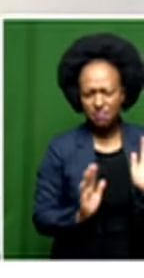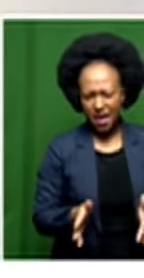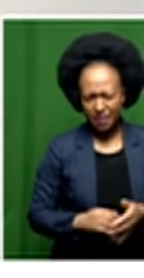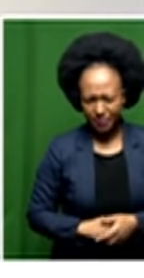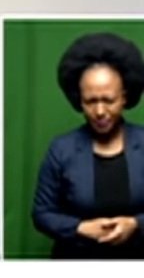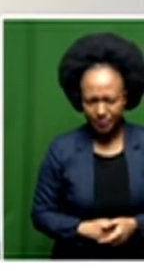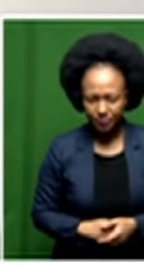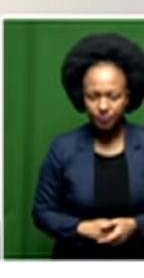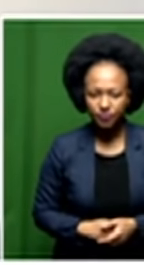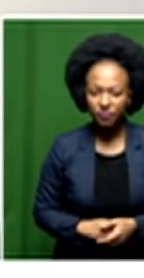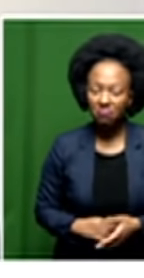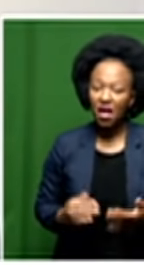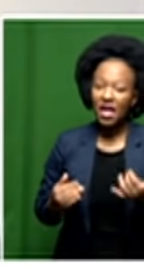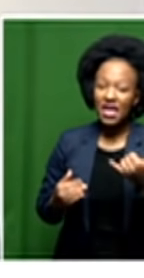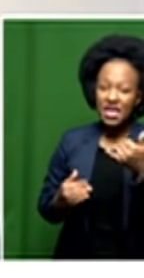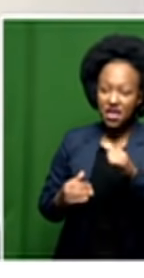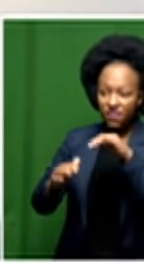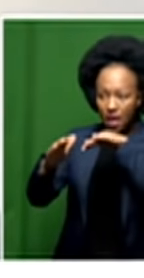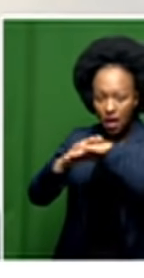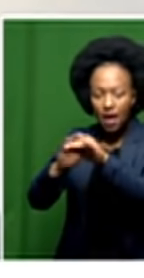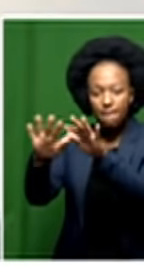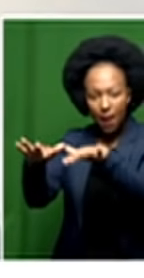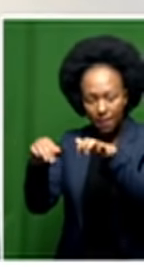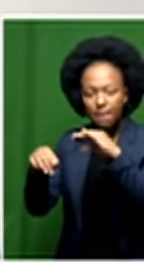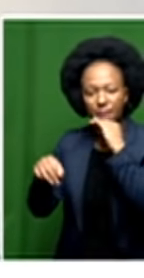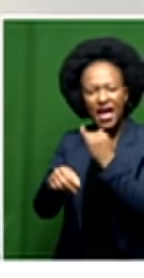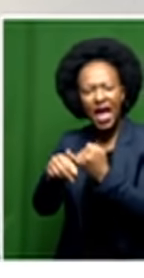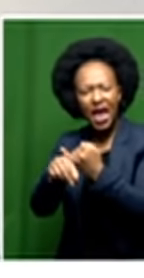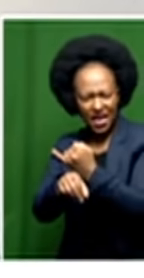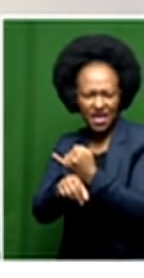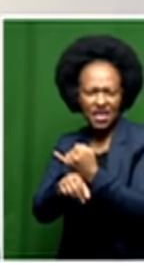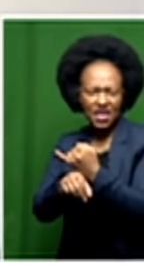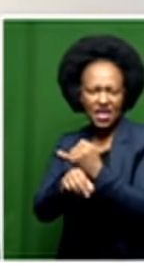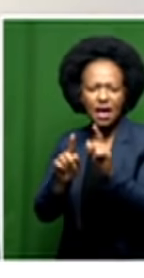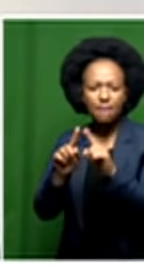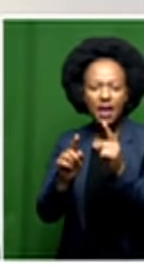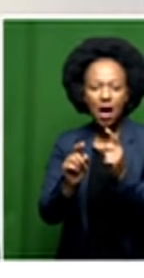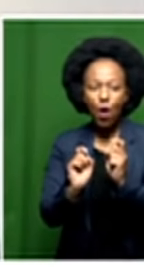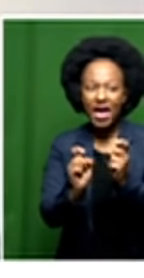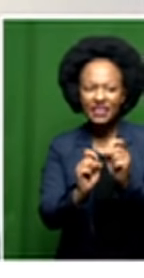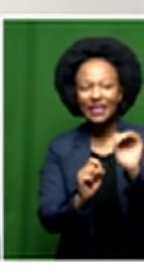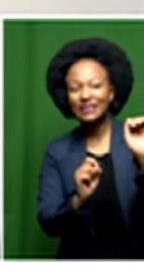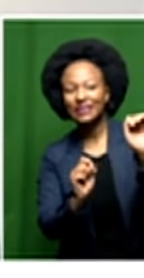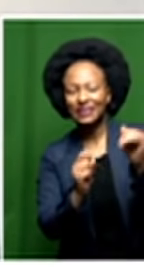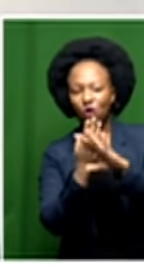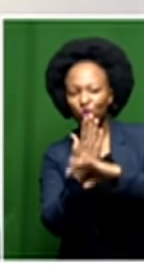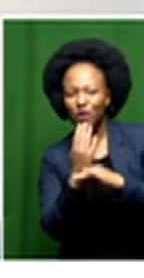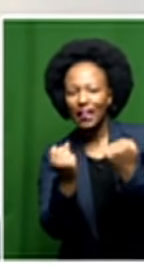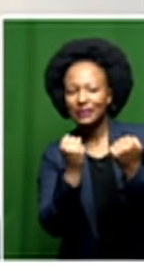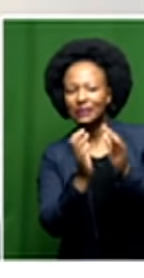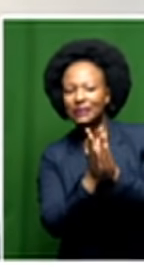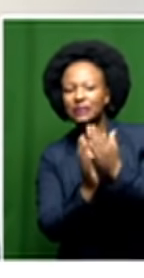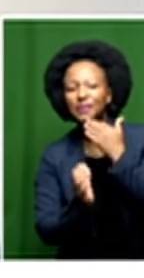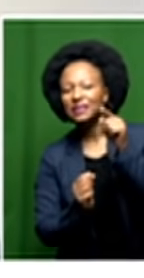So if they should have approached Parliament, they should have done it earlier. But now they go on an urgent basis to the Constitutional Court,